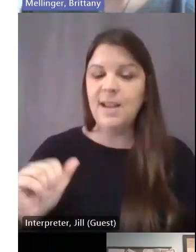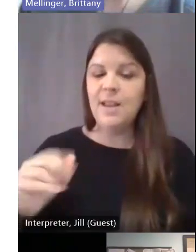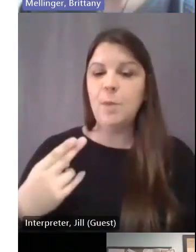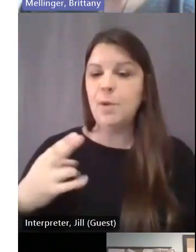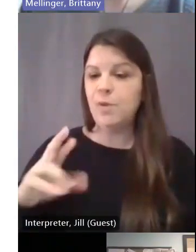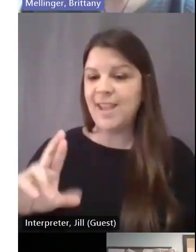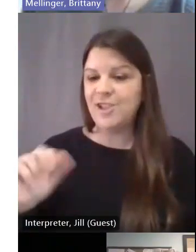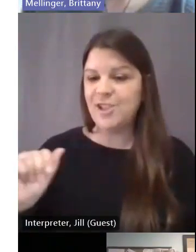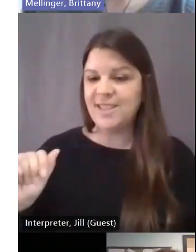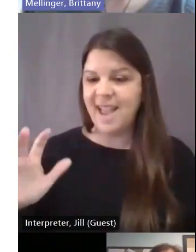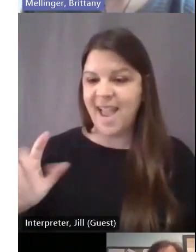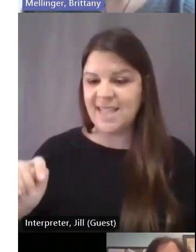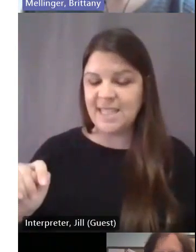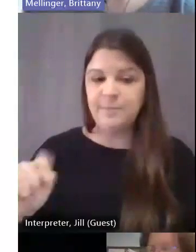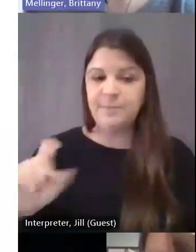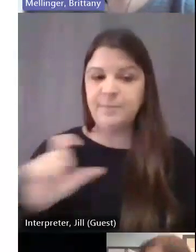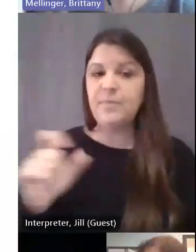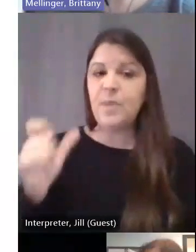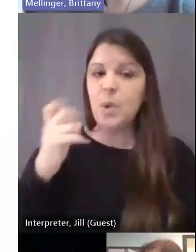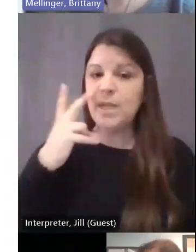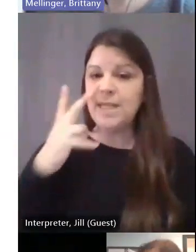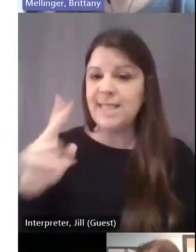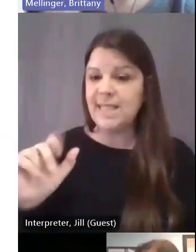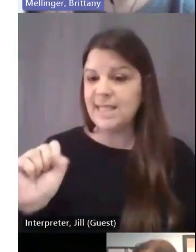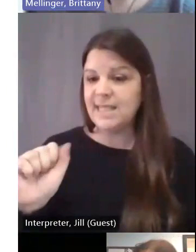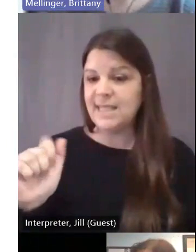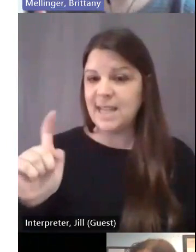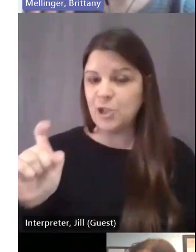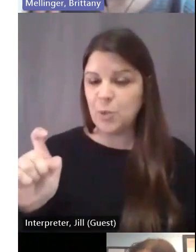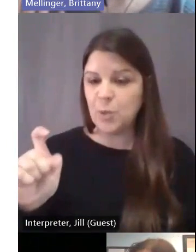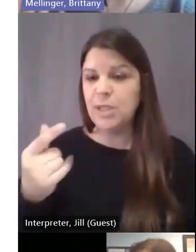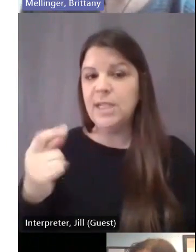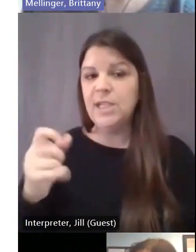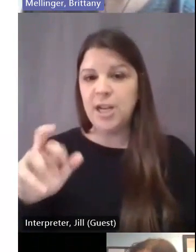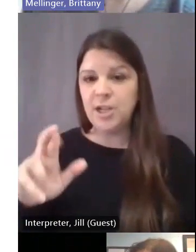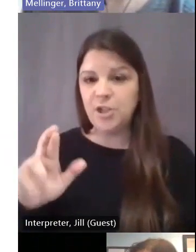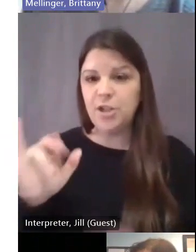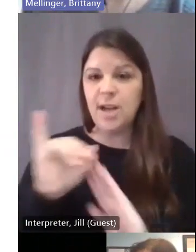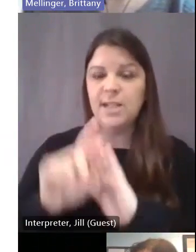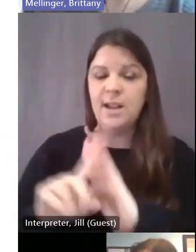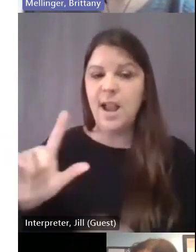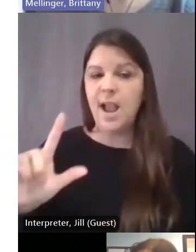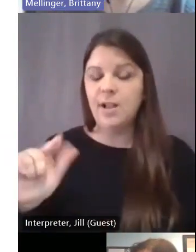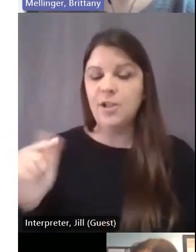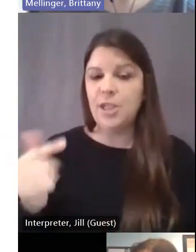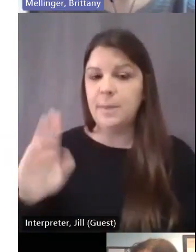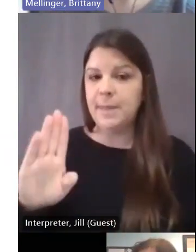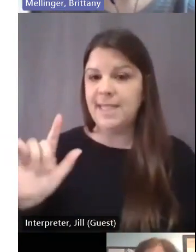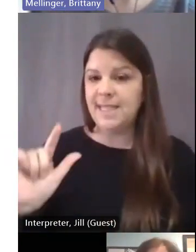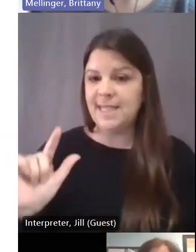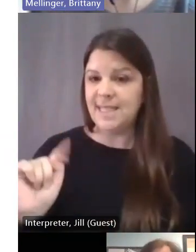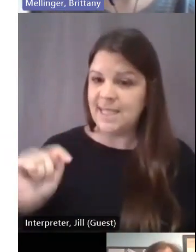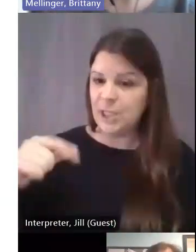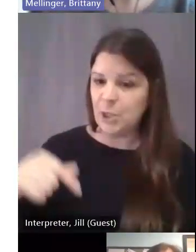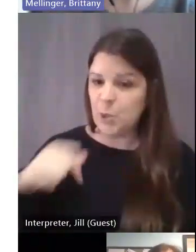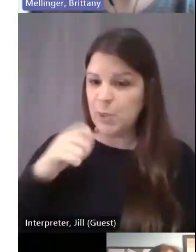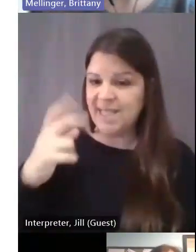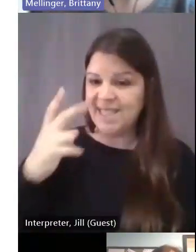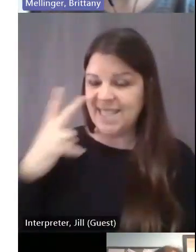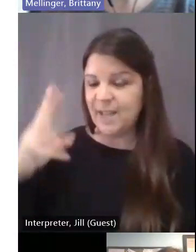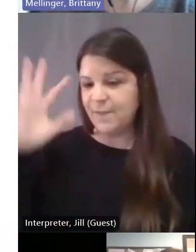Act. So you didn't see sexual orientation, gender identity, LGBTQ listed as a separate protected class at the federal